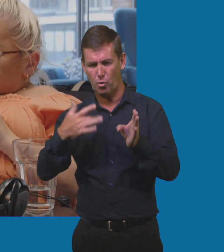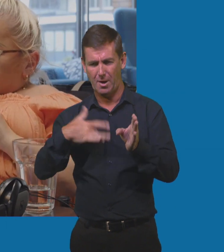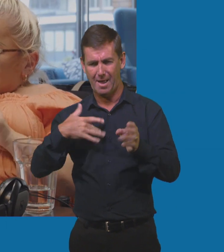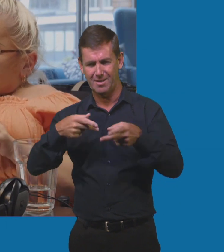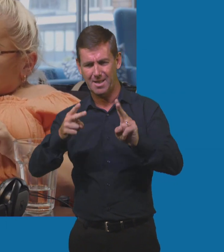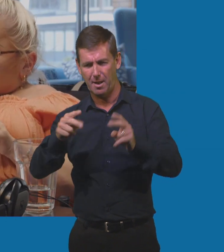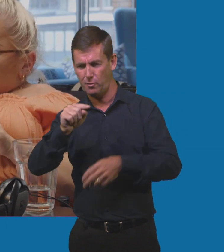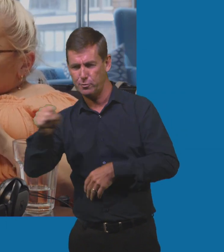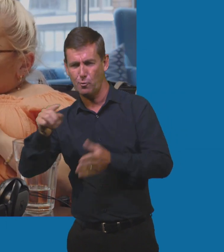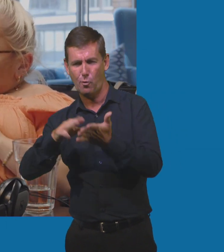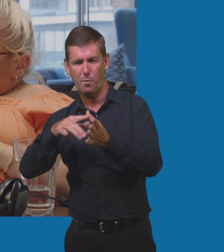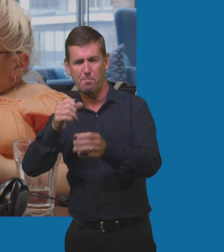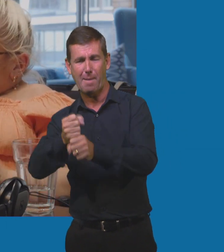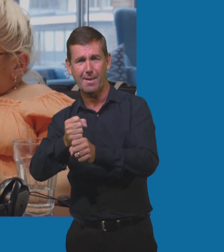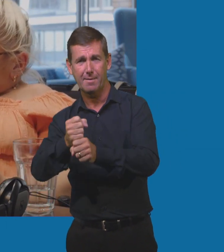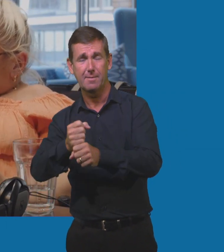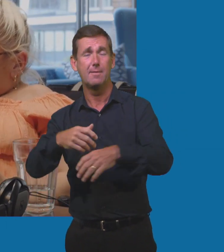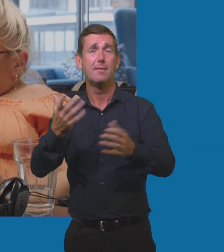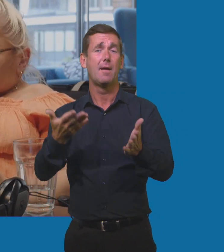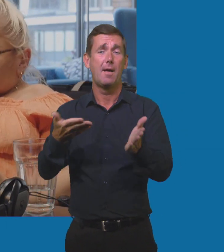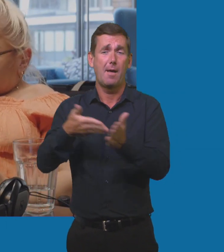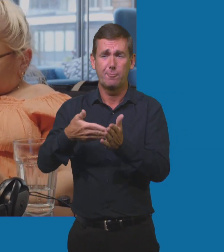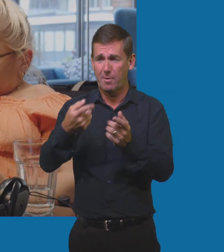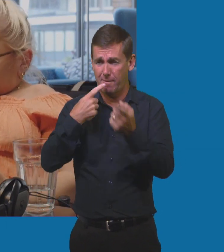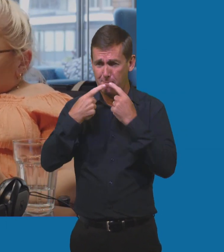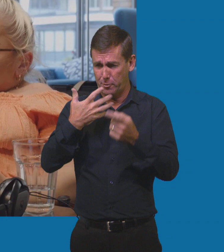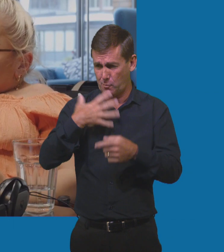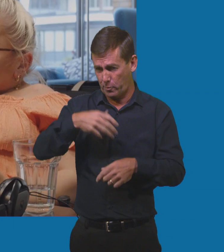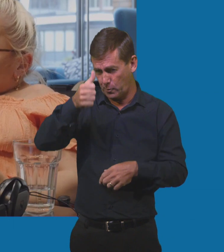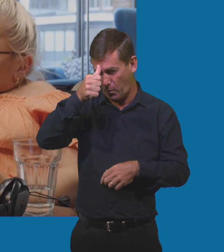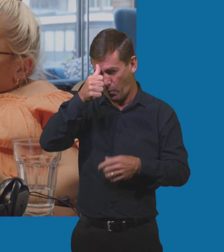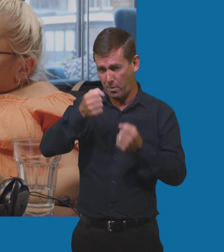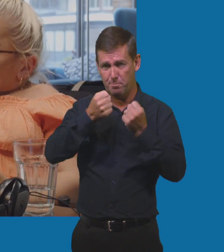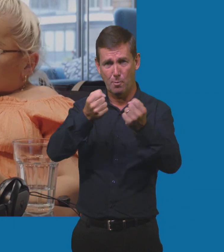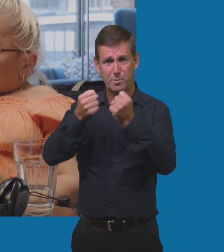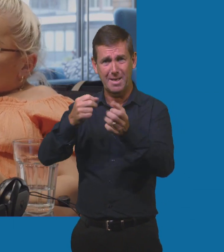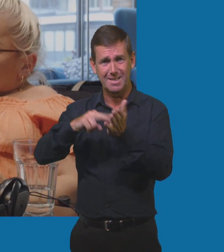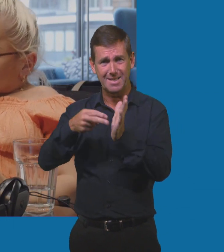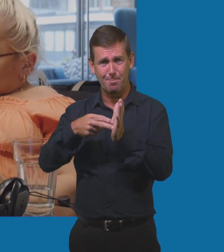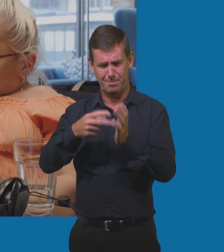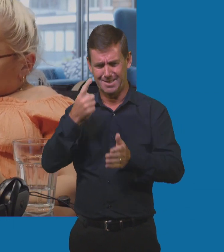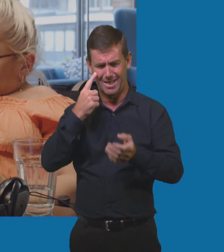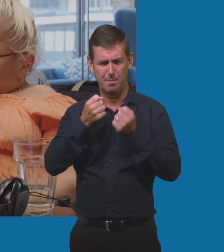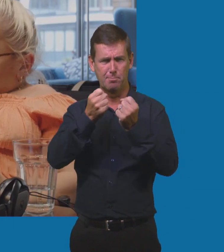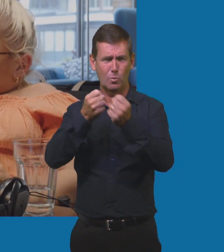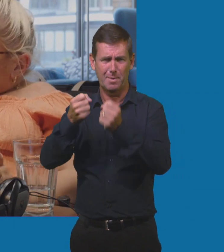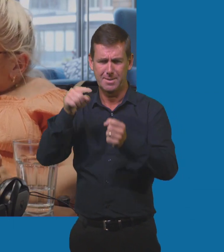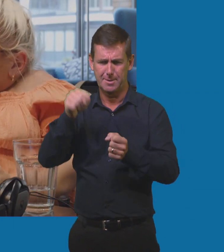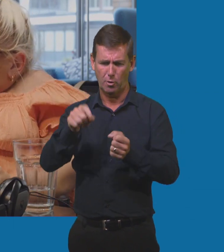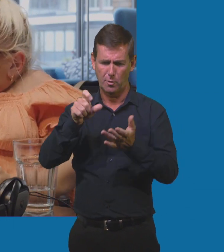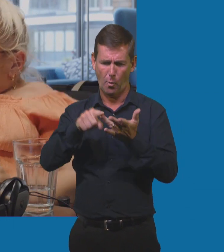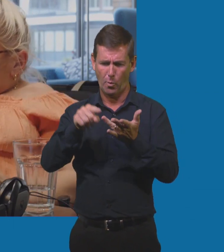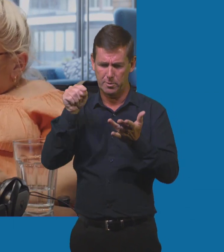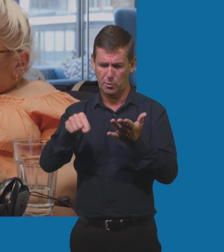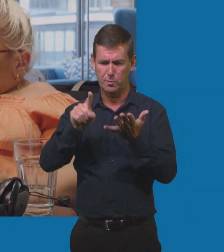Motability_lifestyle_mag. Finally, if you want more information about Motability schemes, go to motability.co.uk. Or if you want